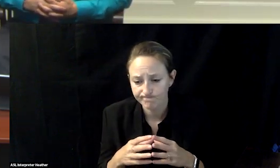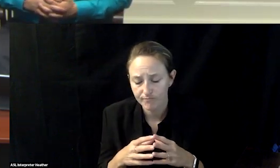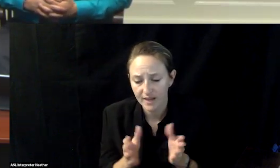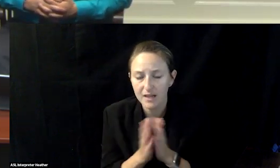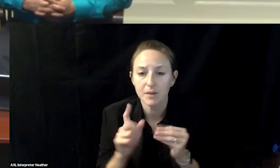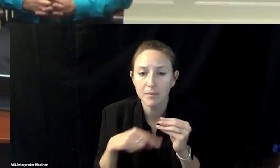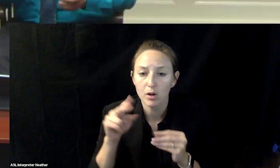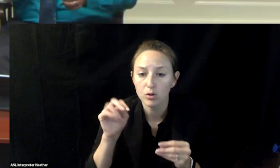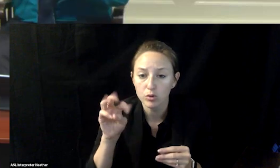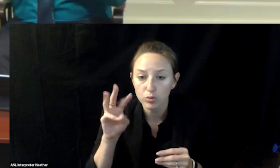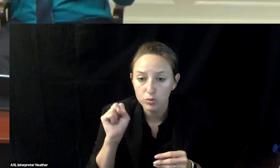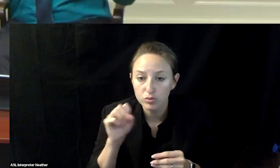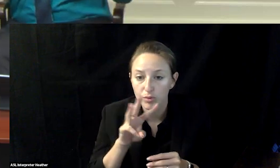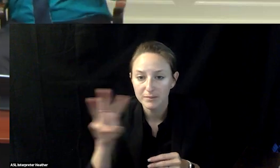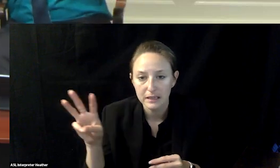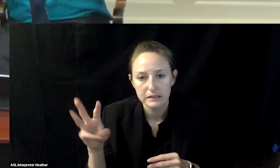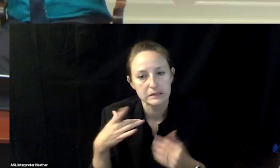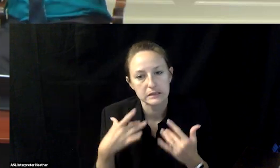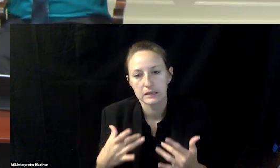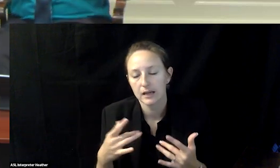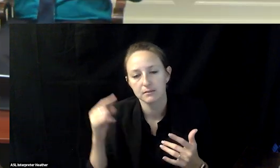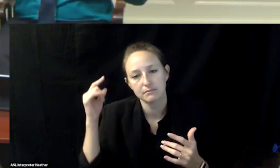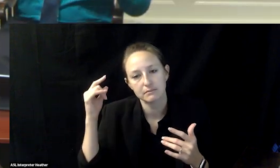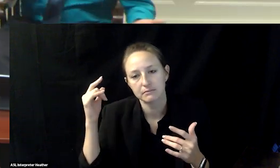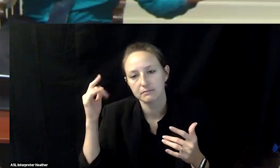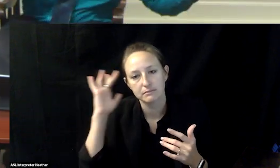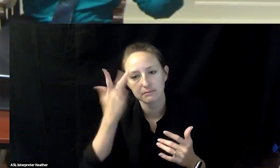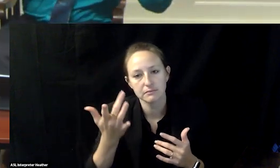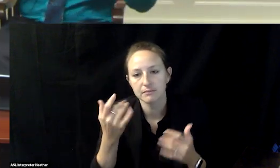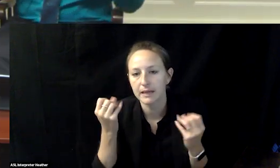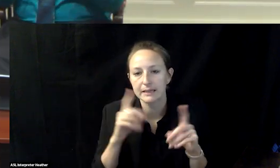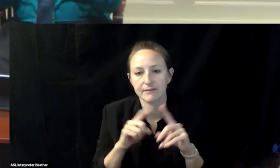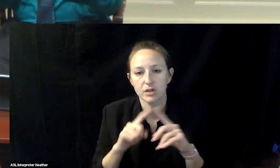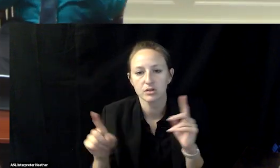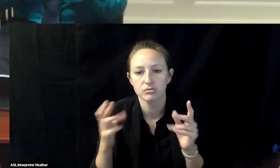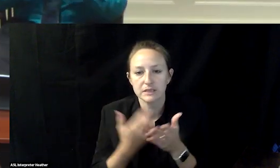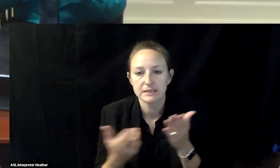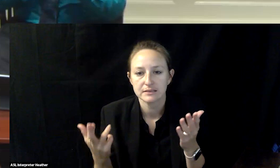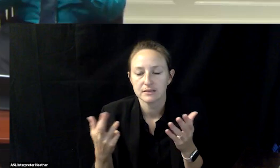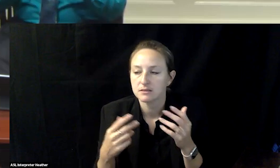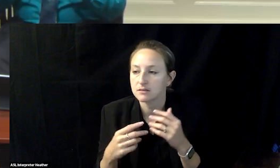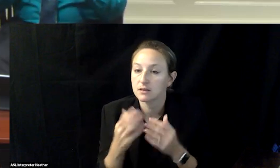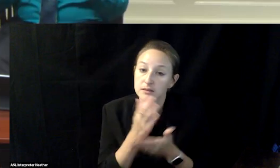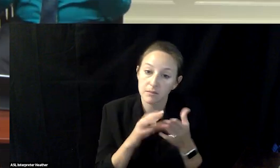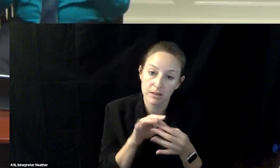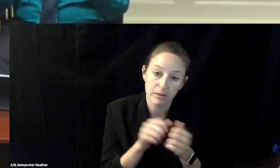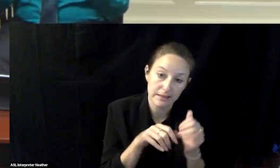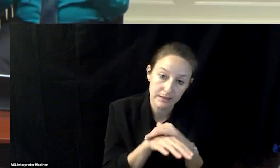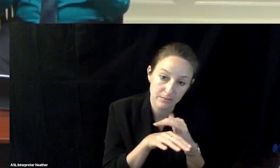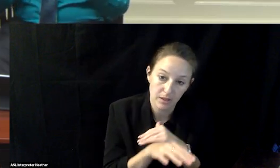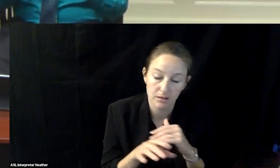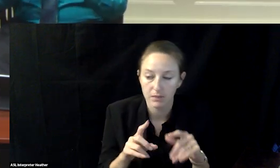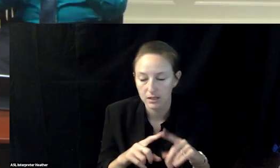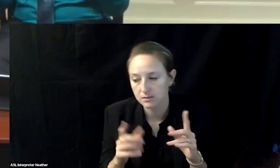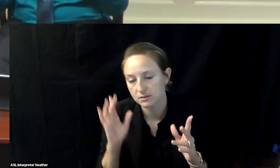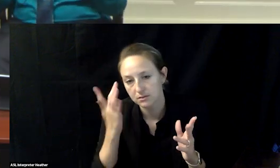websites or other things, which are a pain for a whole bunch of reasons, right? So only some of which are related to accessibility. But like I'll often read